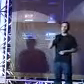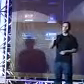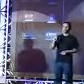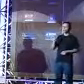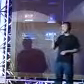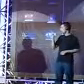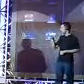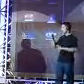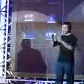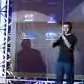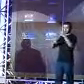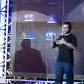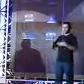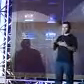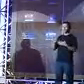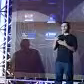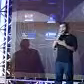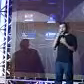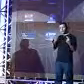In order to survive,